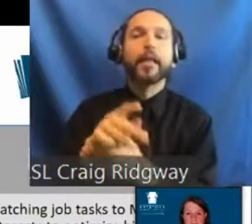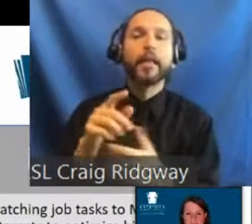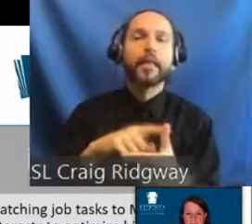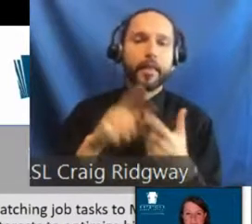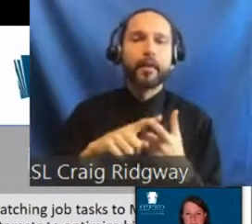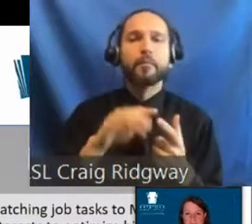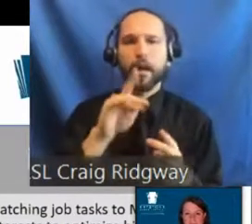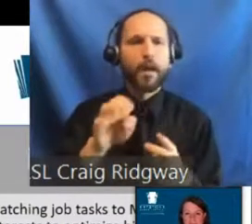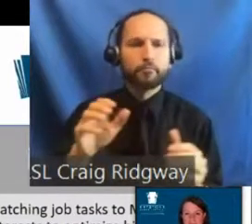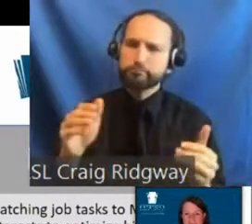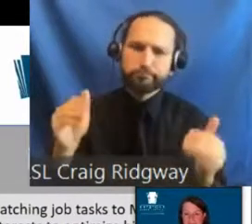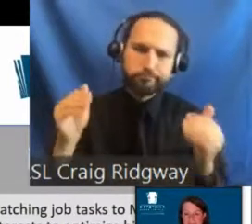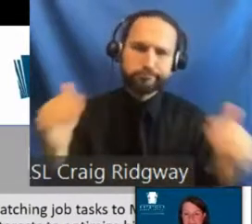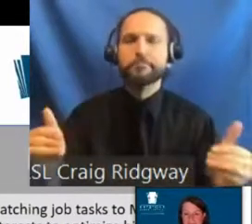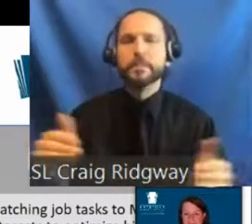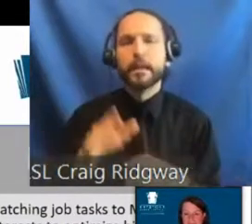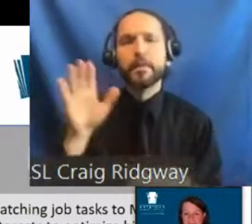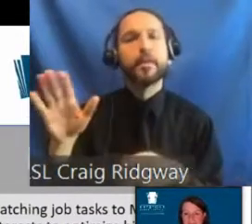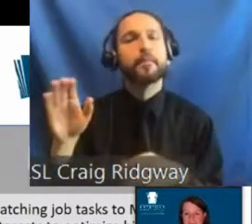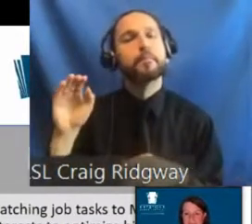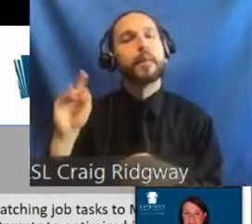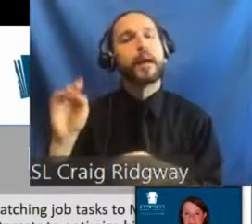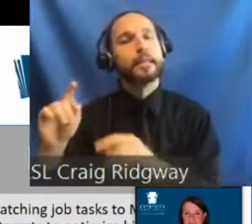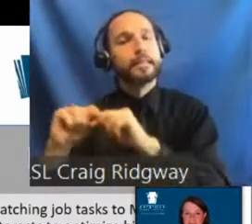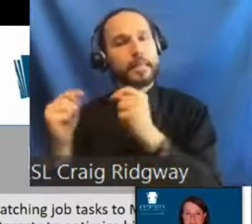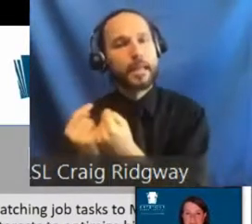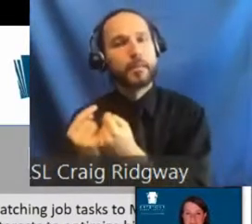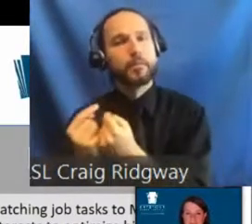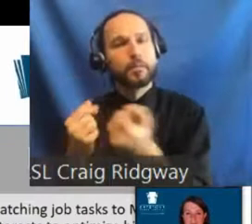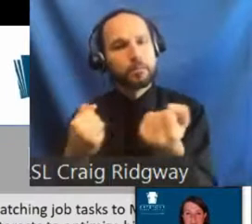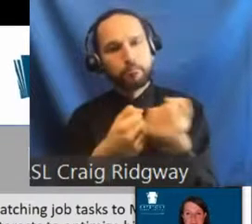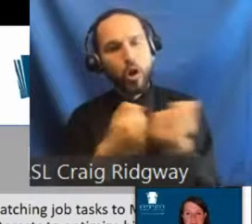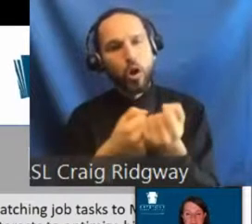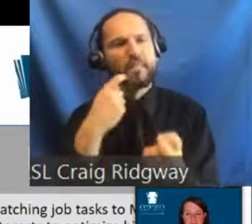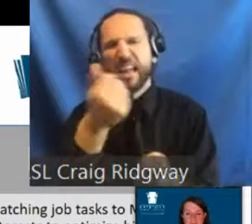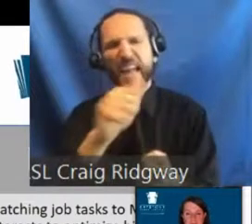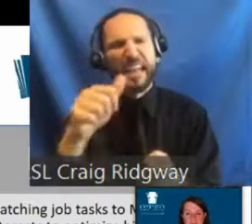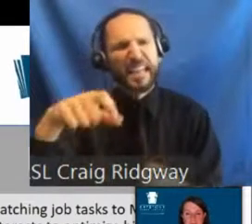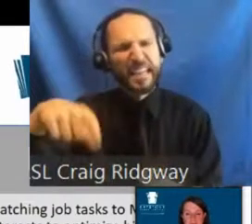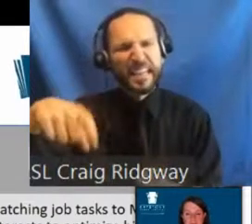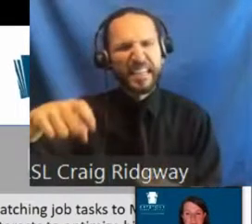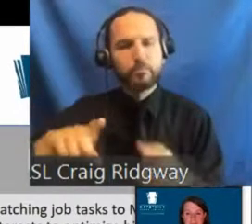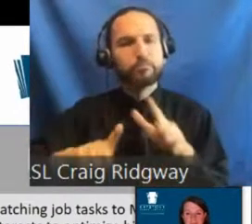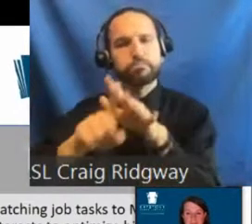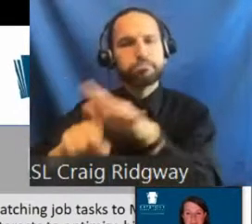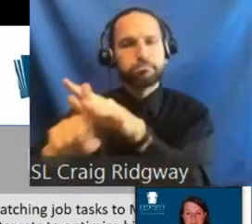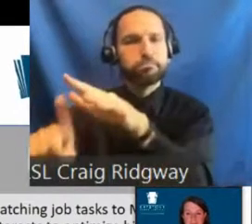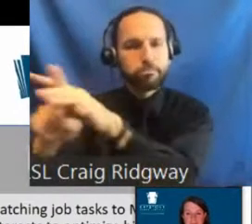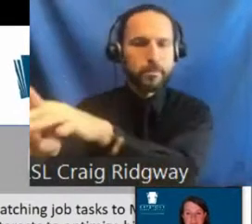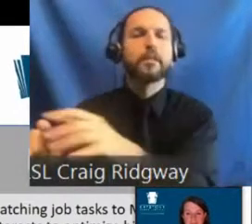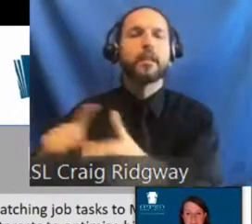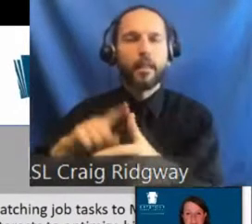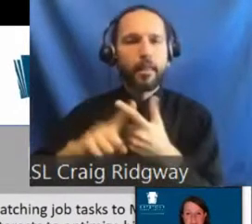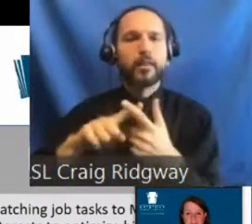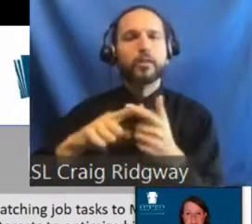best efforts. Mike's team worked with him as needs emerged, which contributed to his success and is a